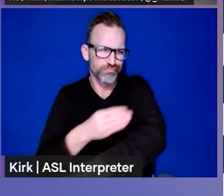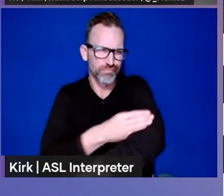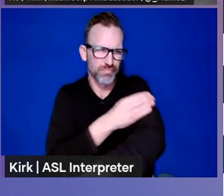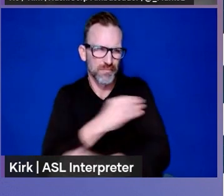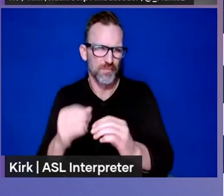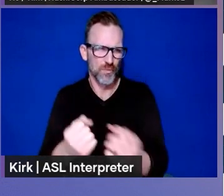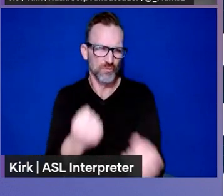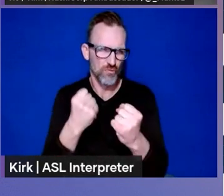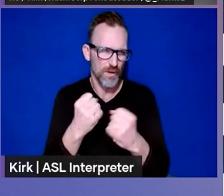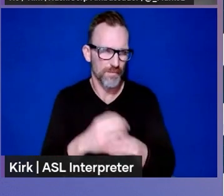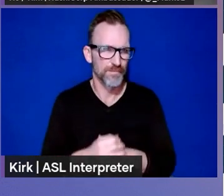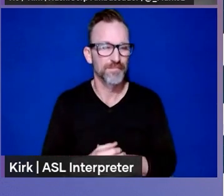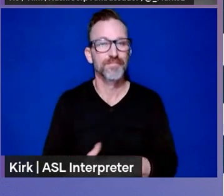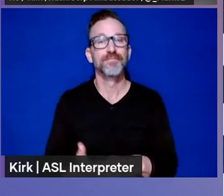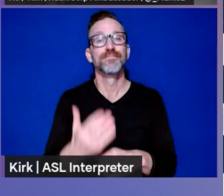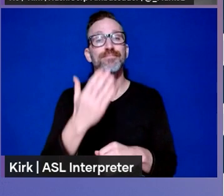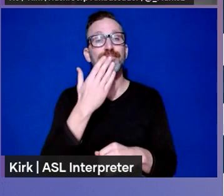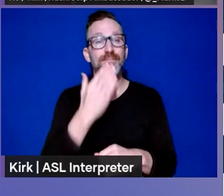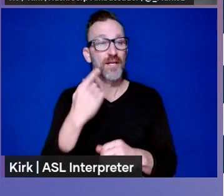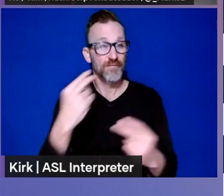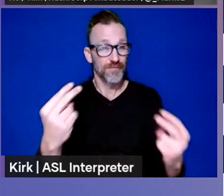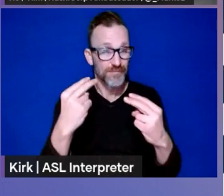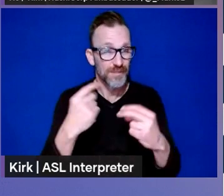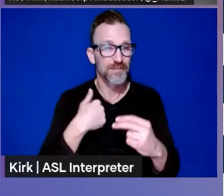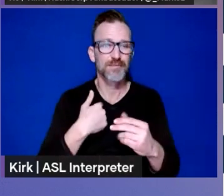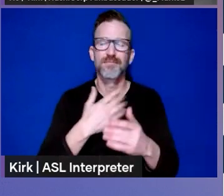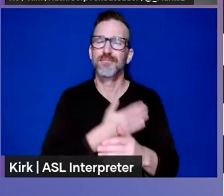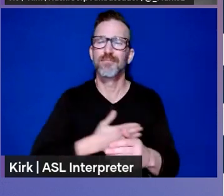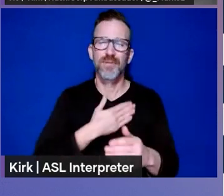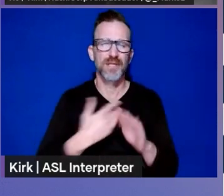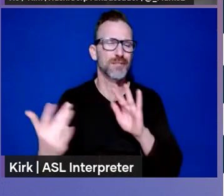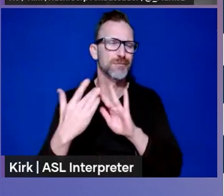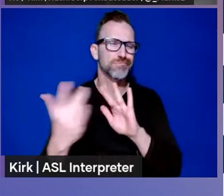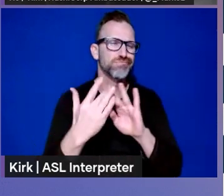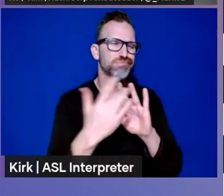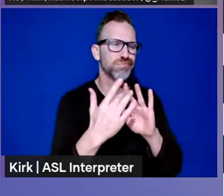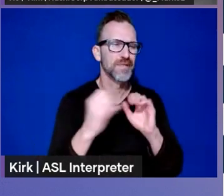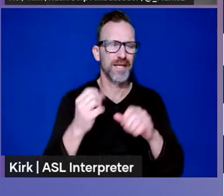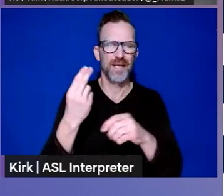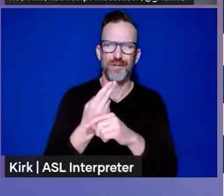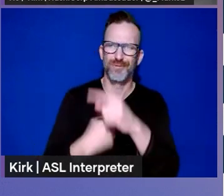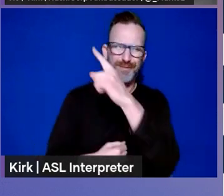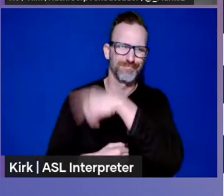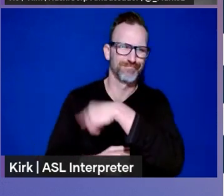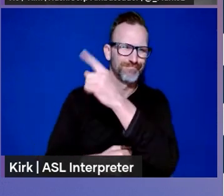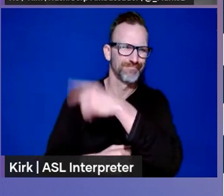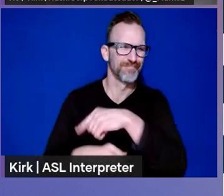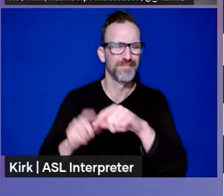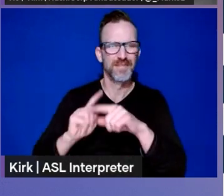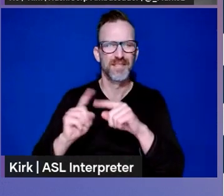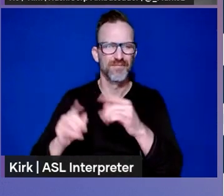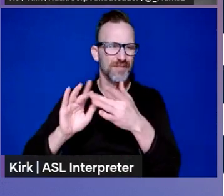for that. Please do keep in touch. Use any kind of social platforms to reach out,